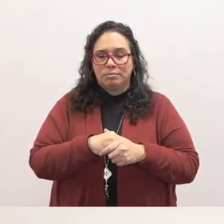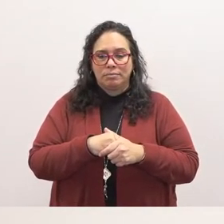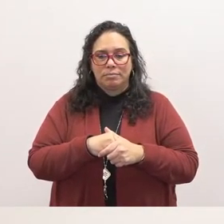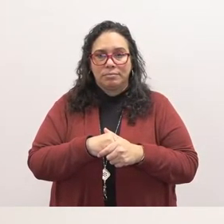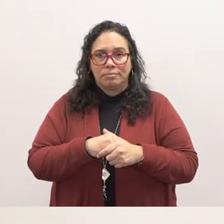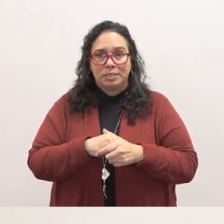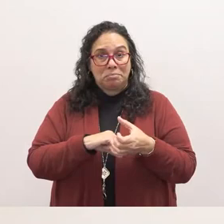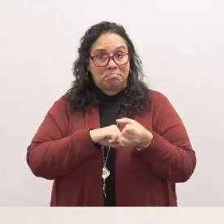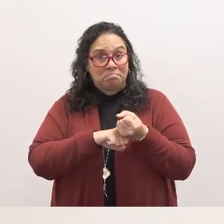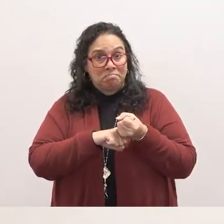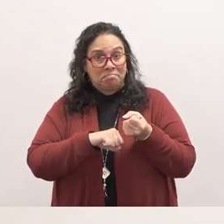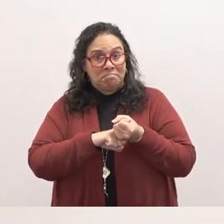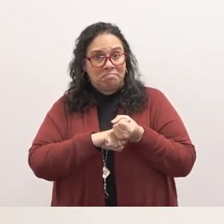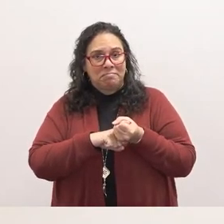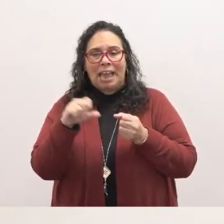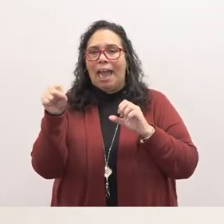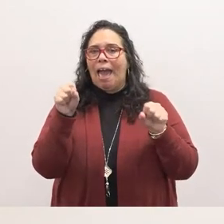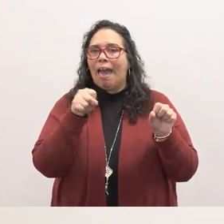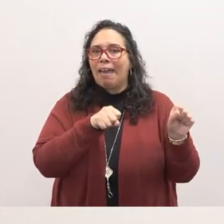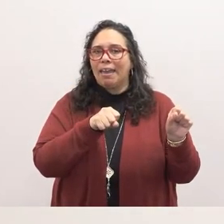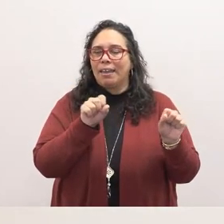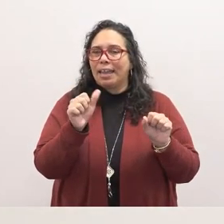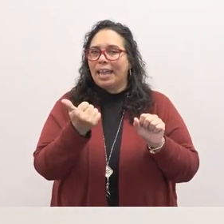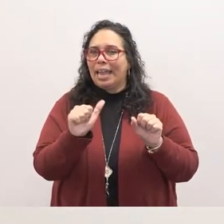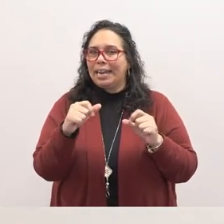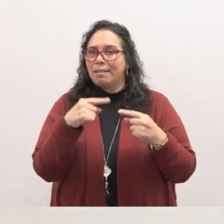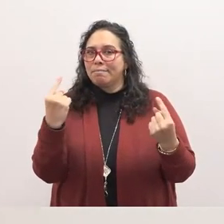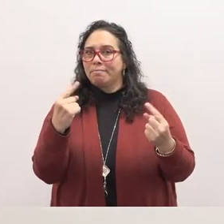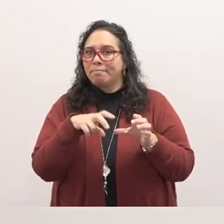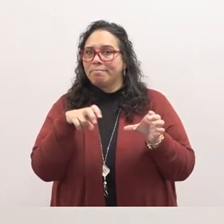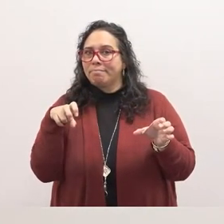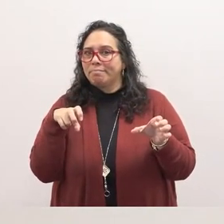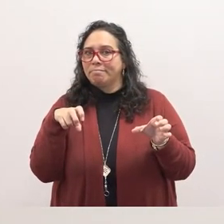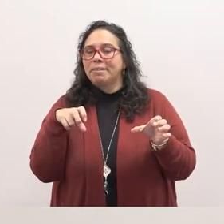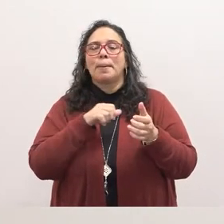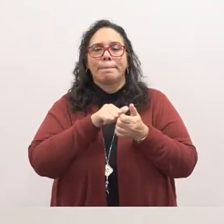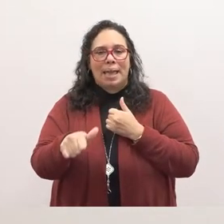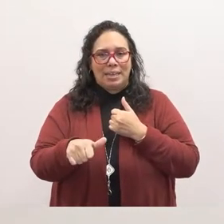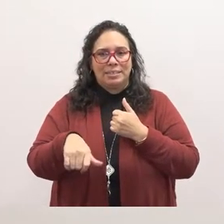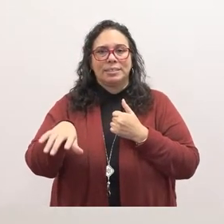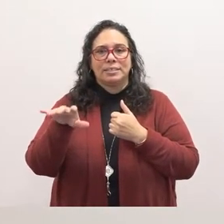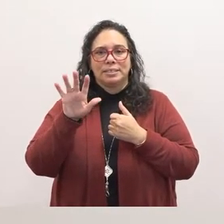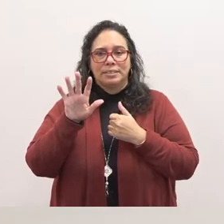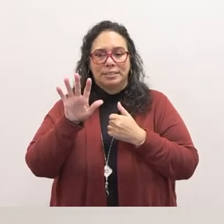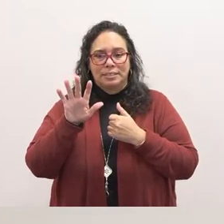All in favor? Aye. Aye. Any opposed? Any abstentions? That passes